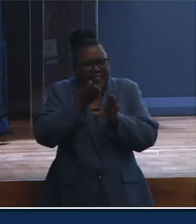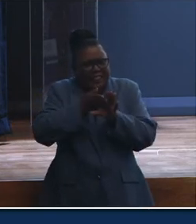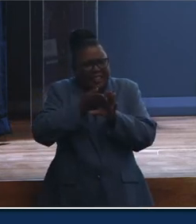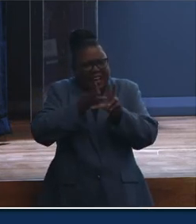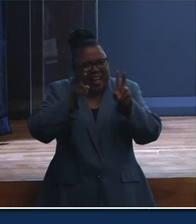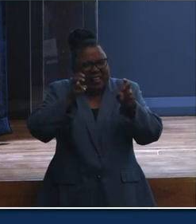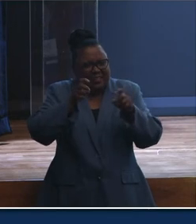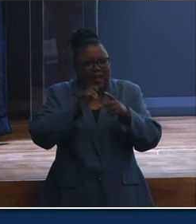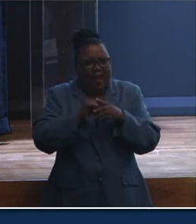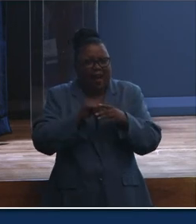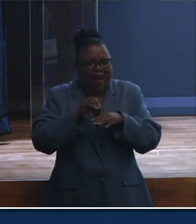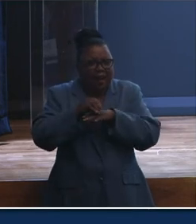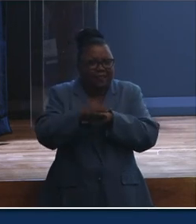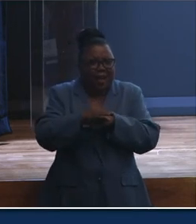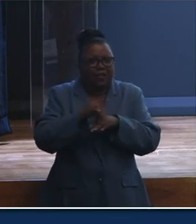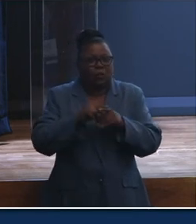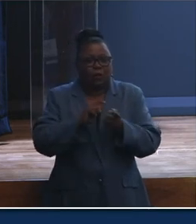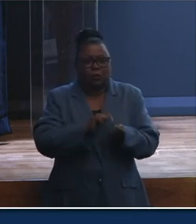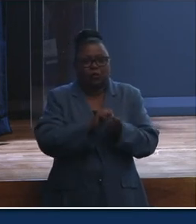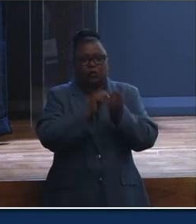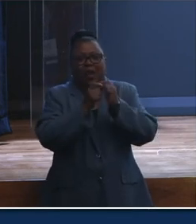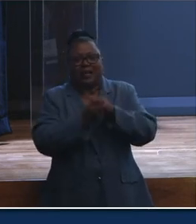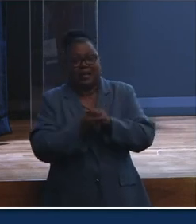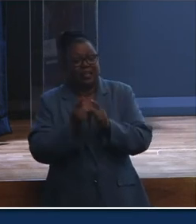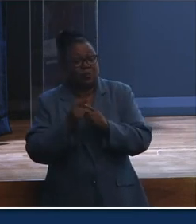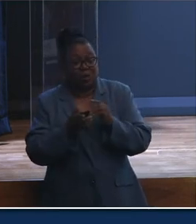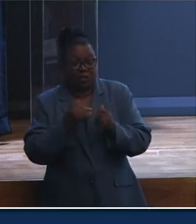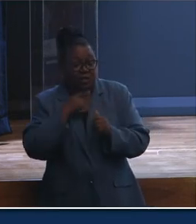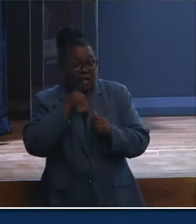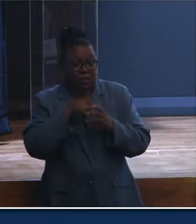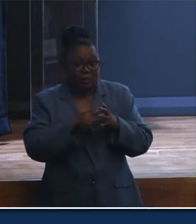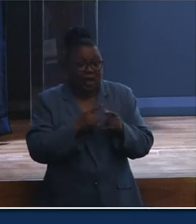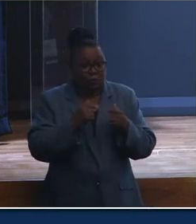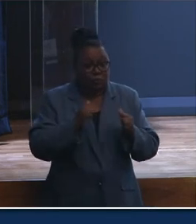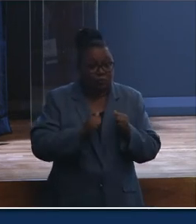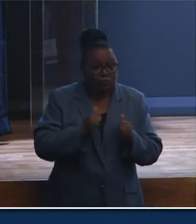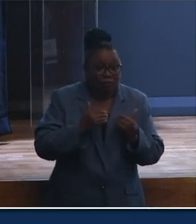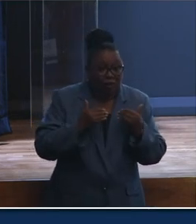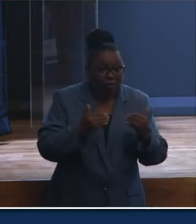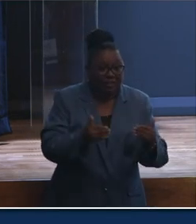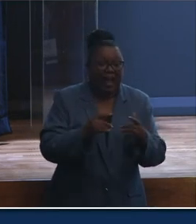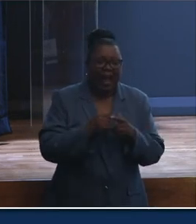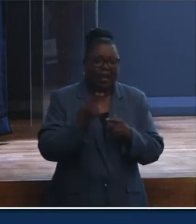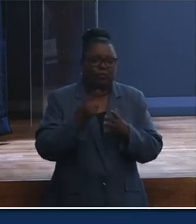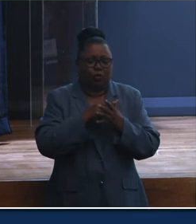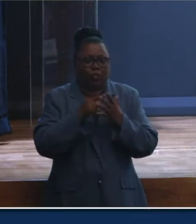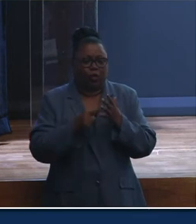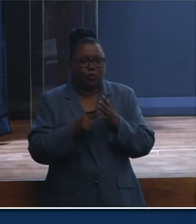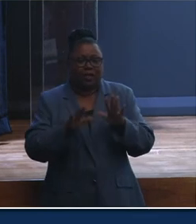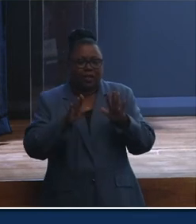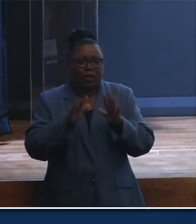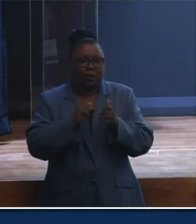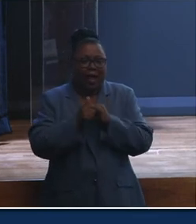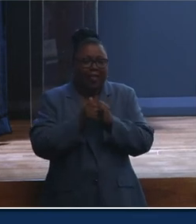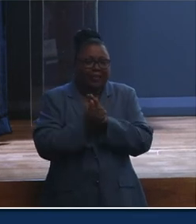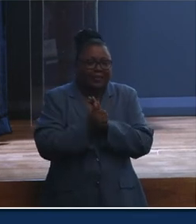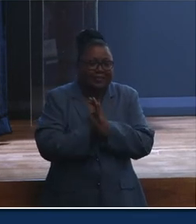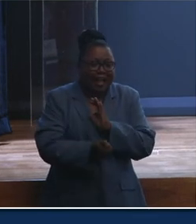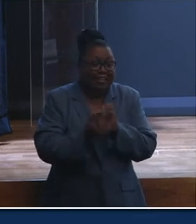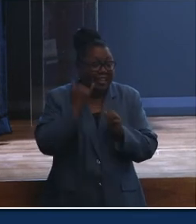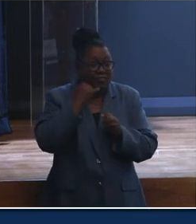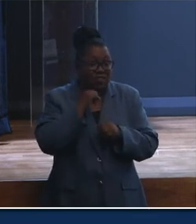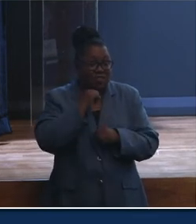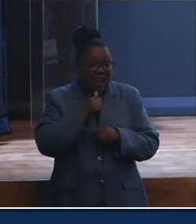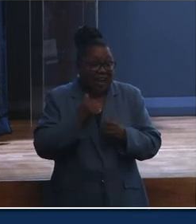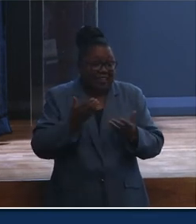psychology, right, effect is going to translate into whether or not you're going to be able to perform and use those incredible athletic talents. If you're